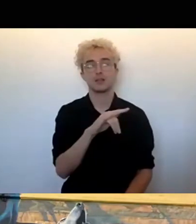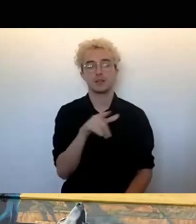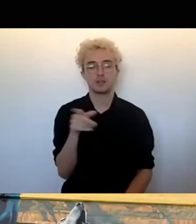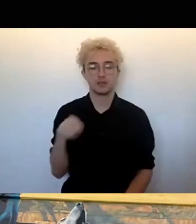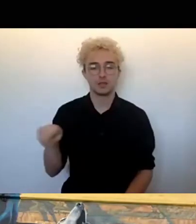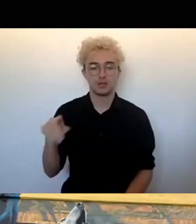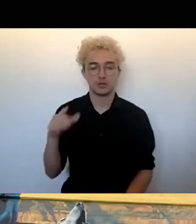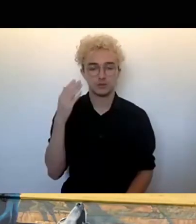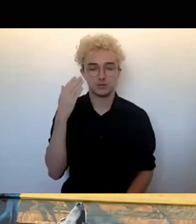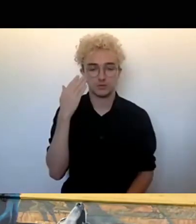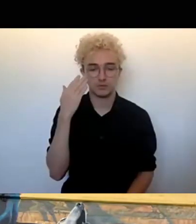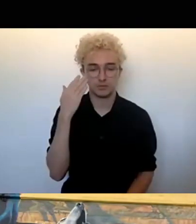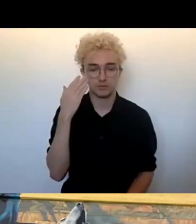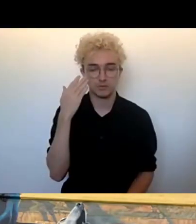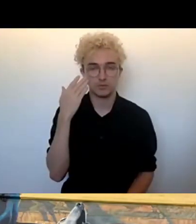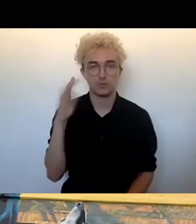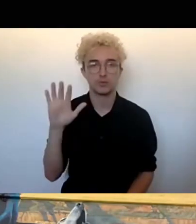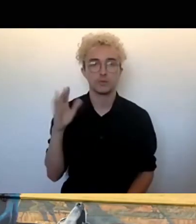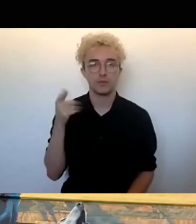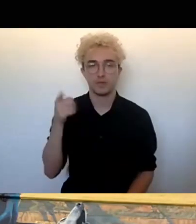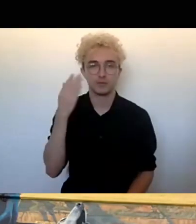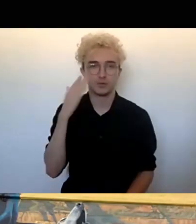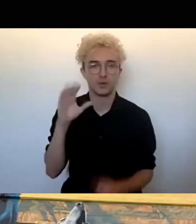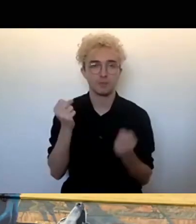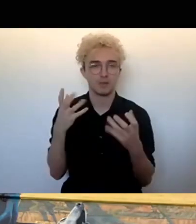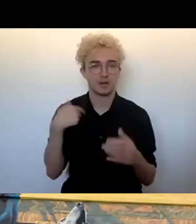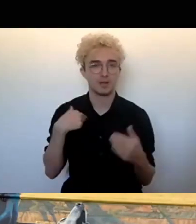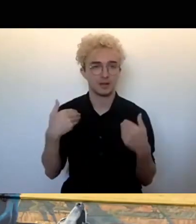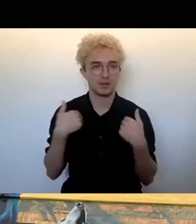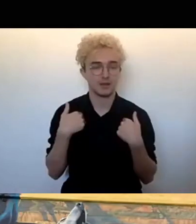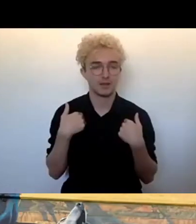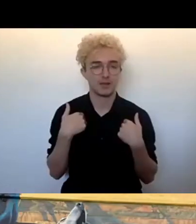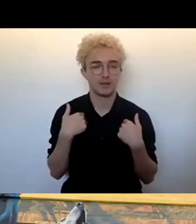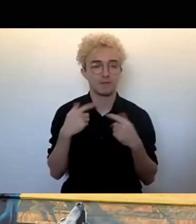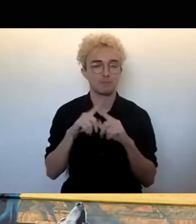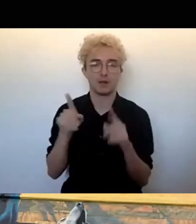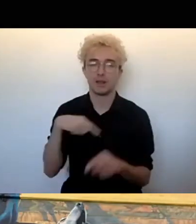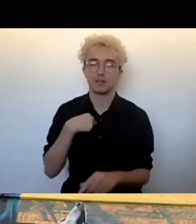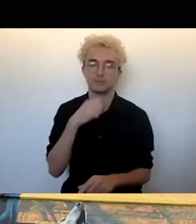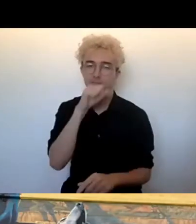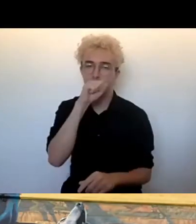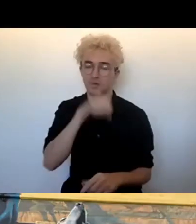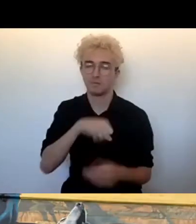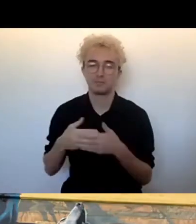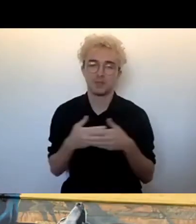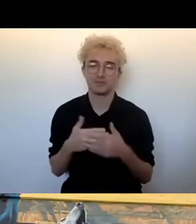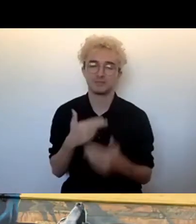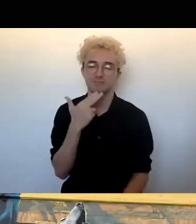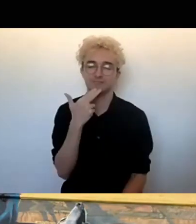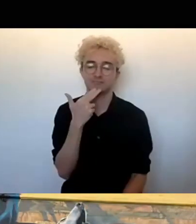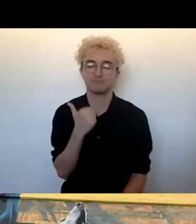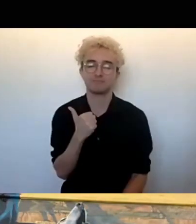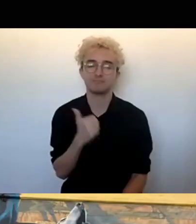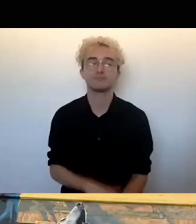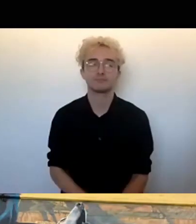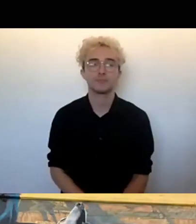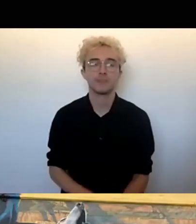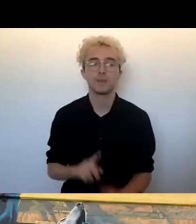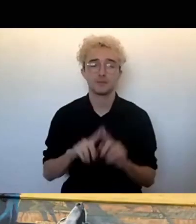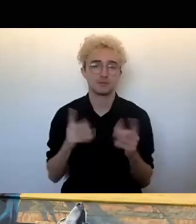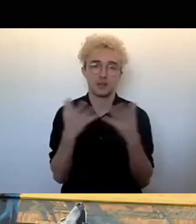and deliver 4, because they're just absolutely so cute. But they're a lot of fun, and